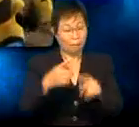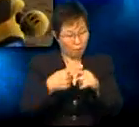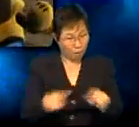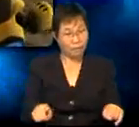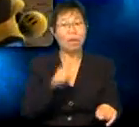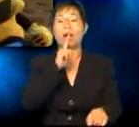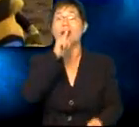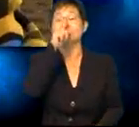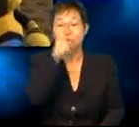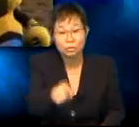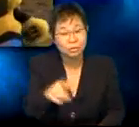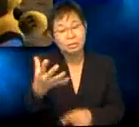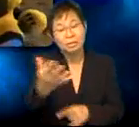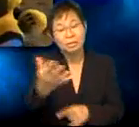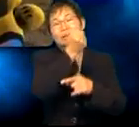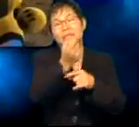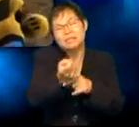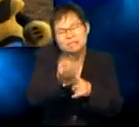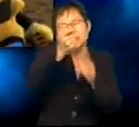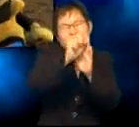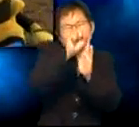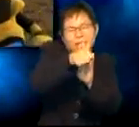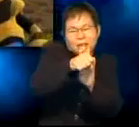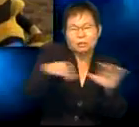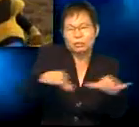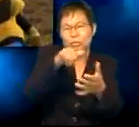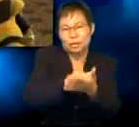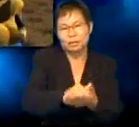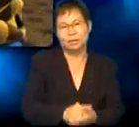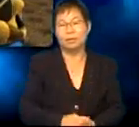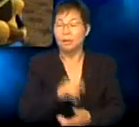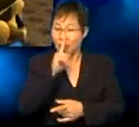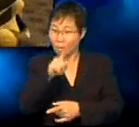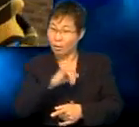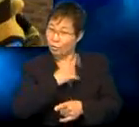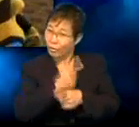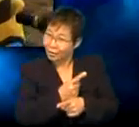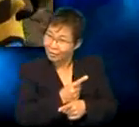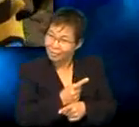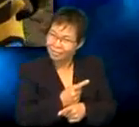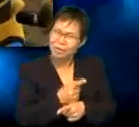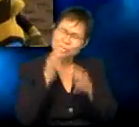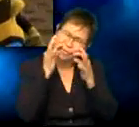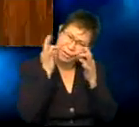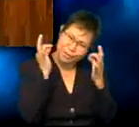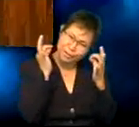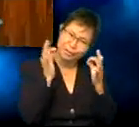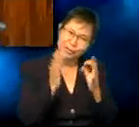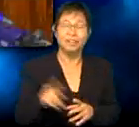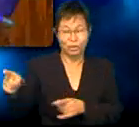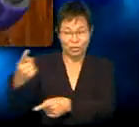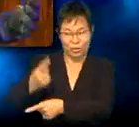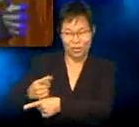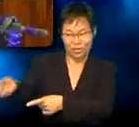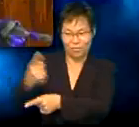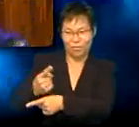But actually, it takes only a few seconds to do that. Am I right? Meow. You're